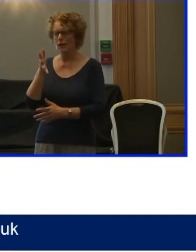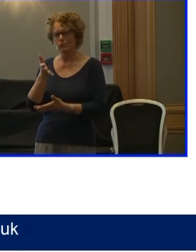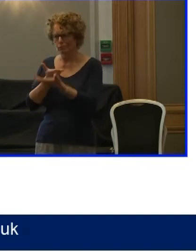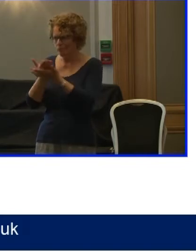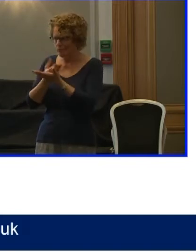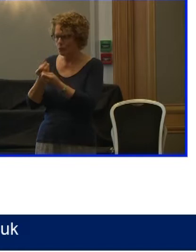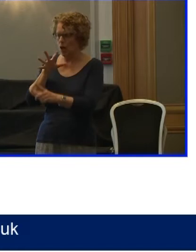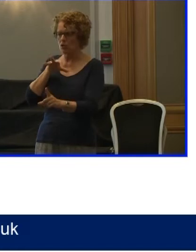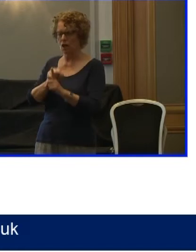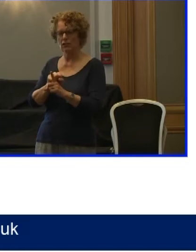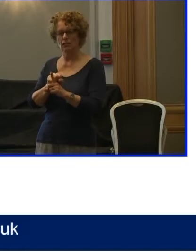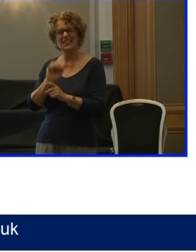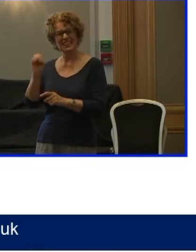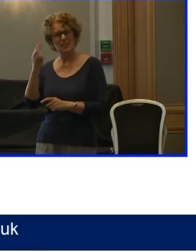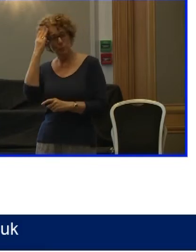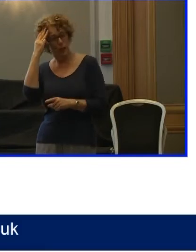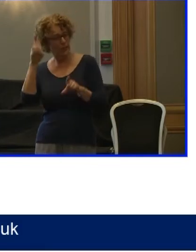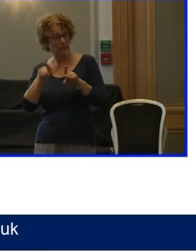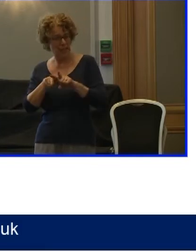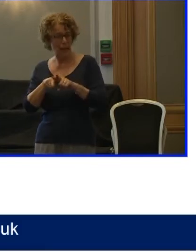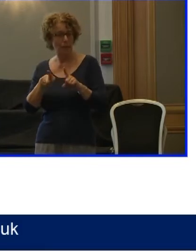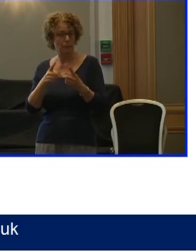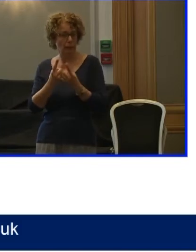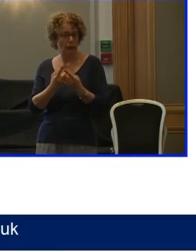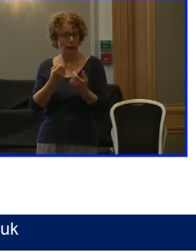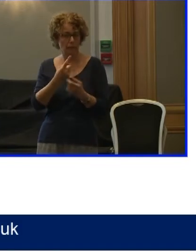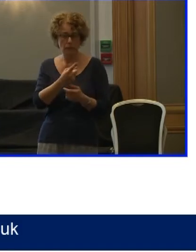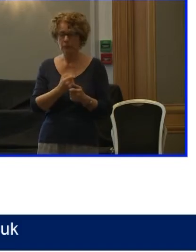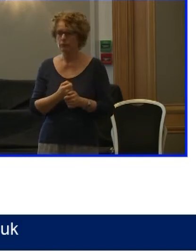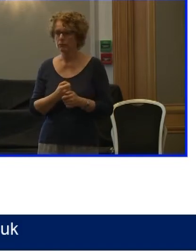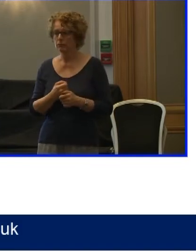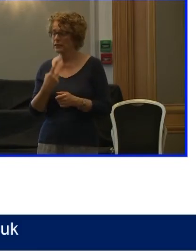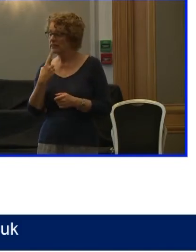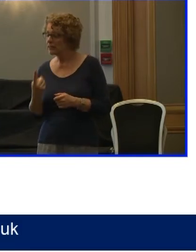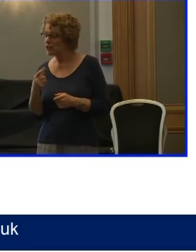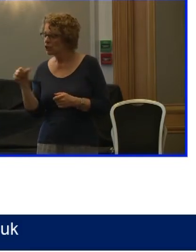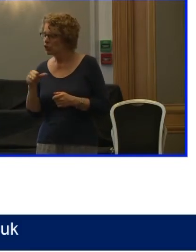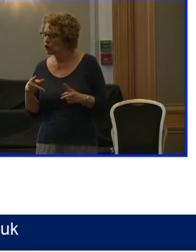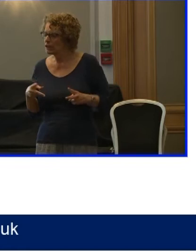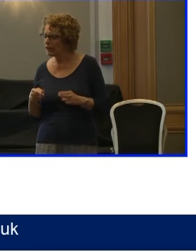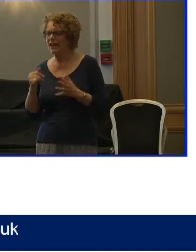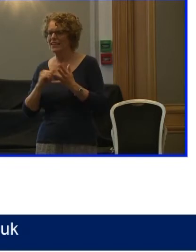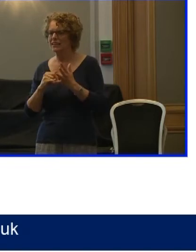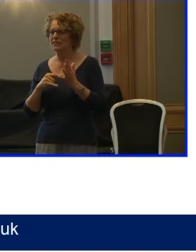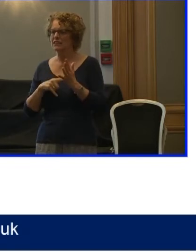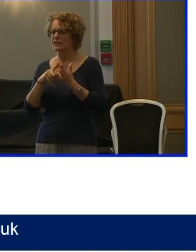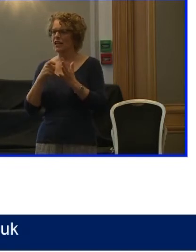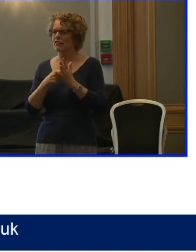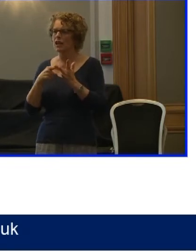diagnosis and his mother had the same condition. And he was told to be sterilised so that